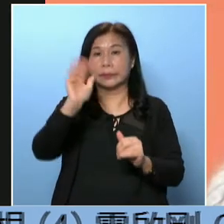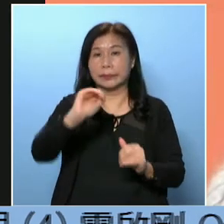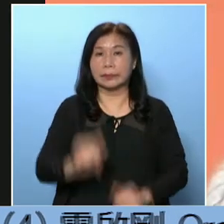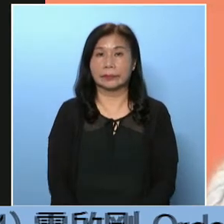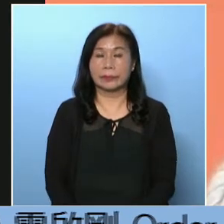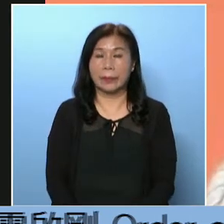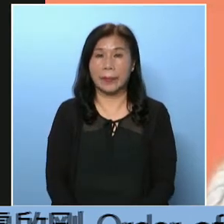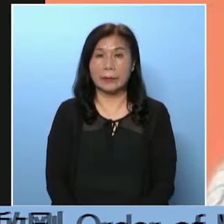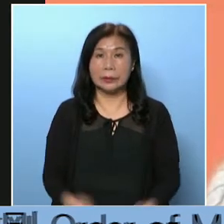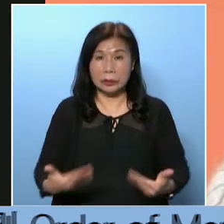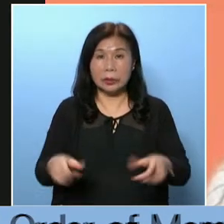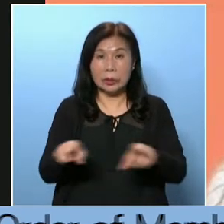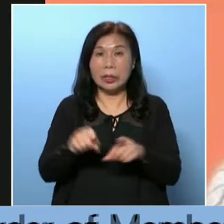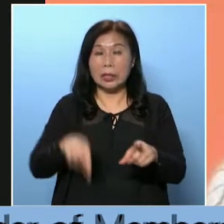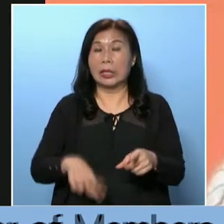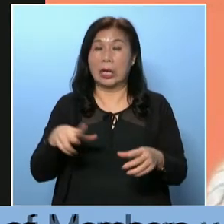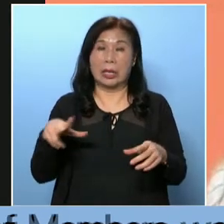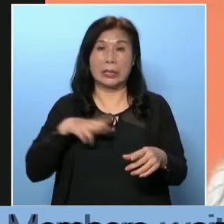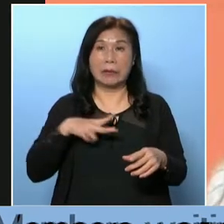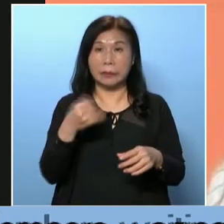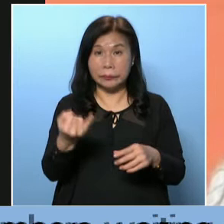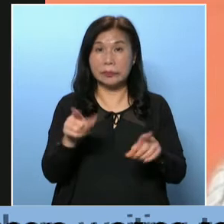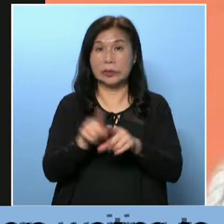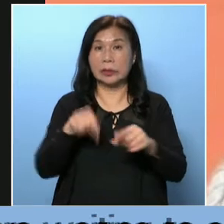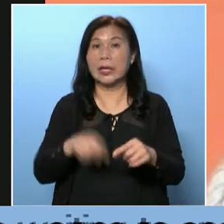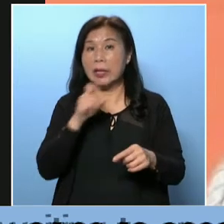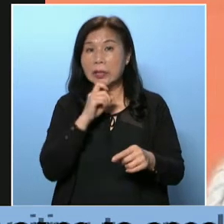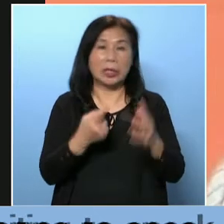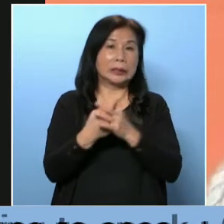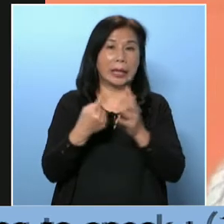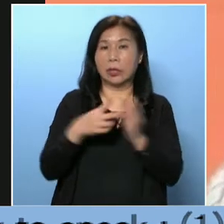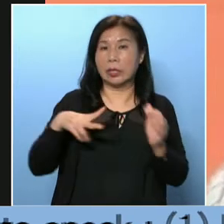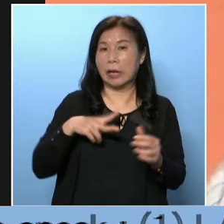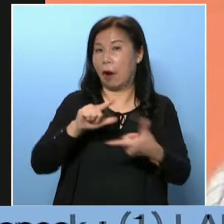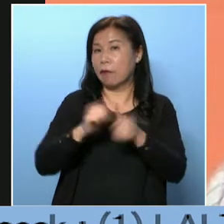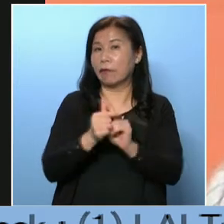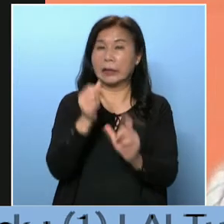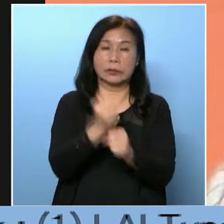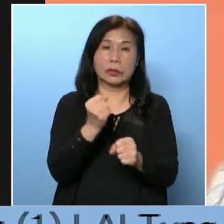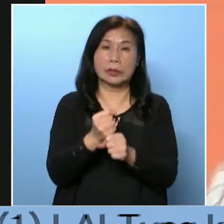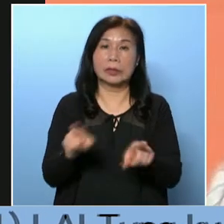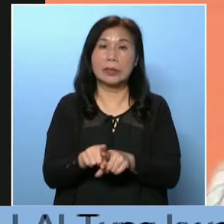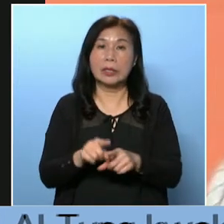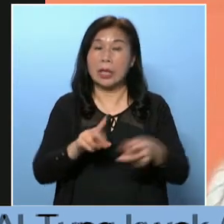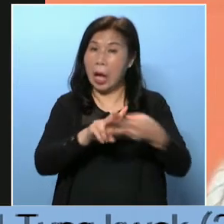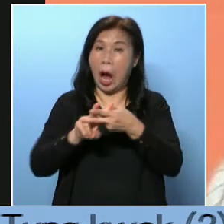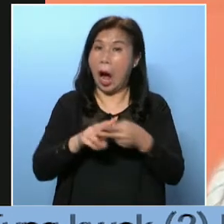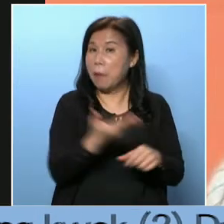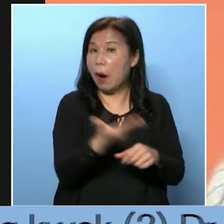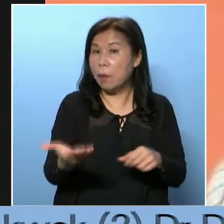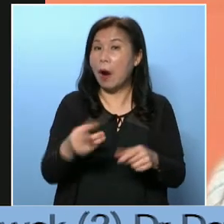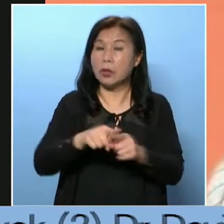hospital. I also suggest that in these extraordinary circumstances, we need to use extreme means. For